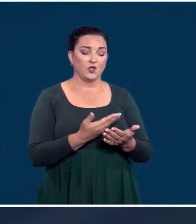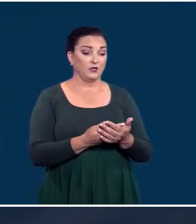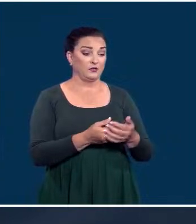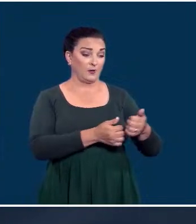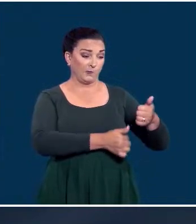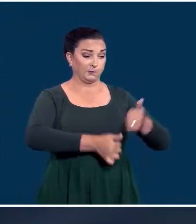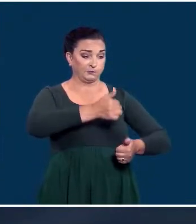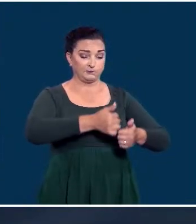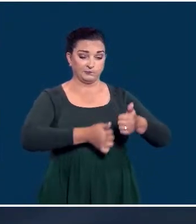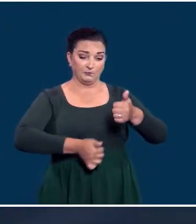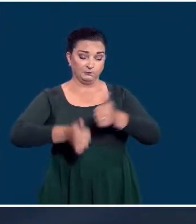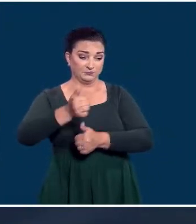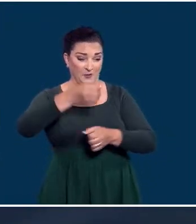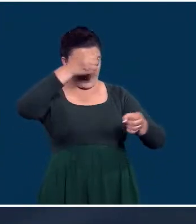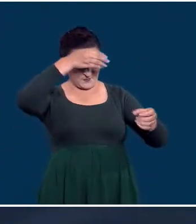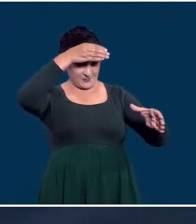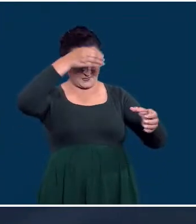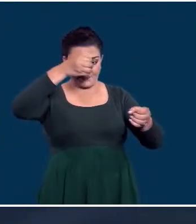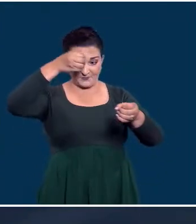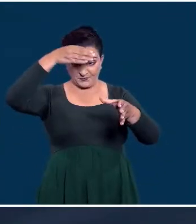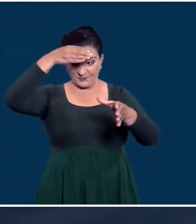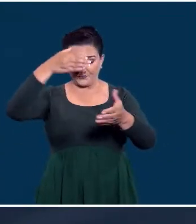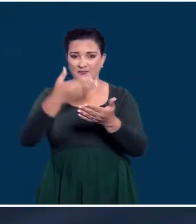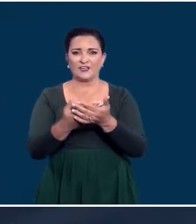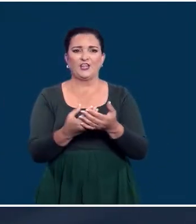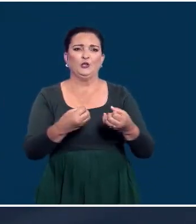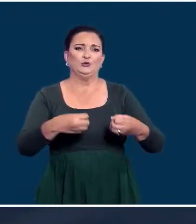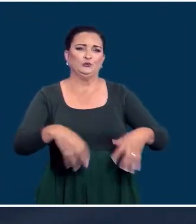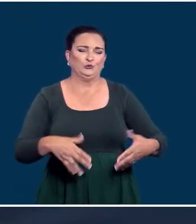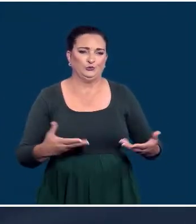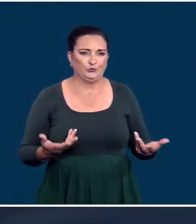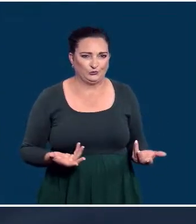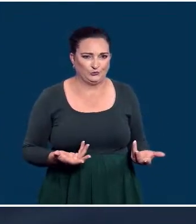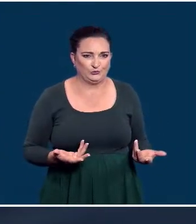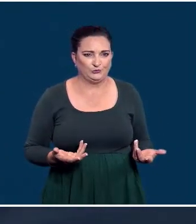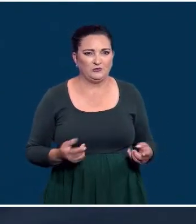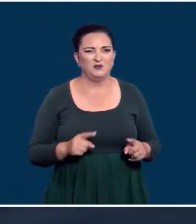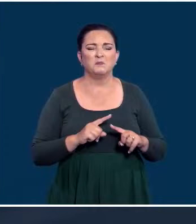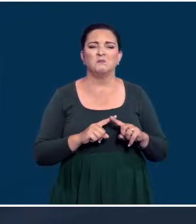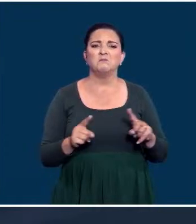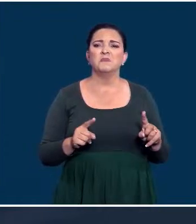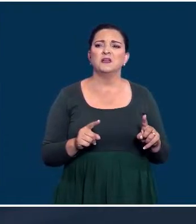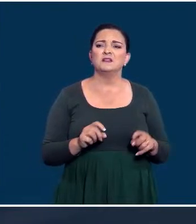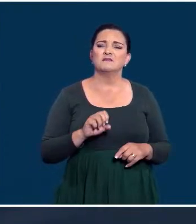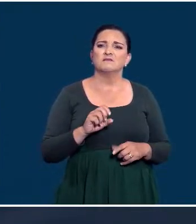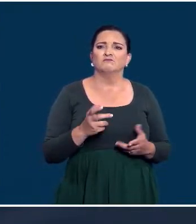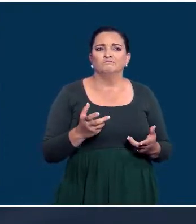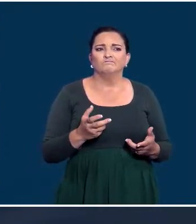output. It just strikes me how the South African